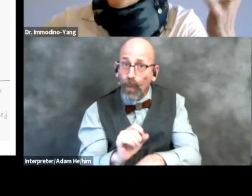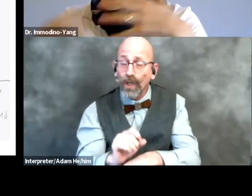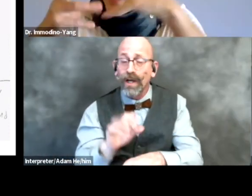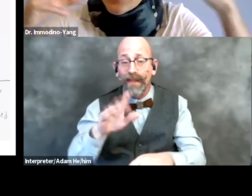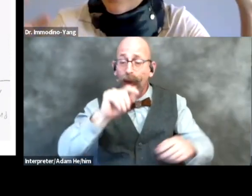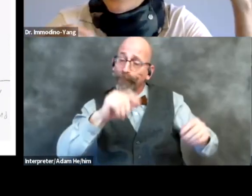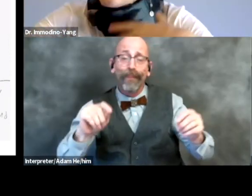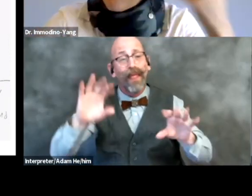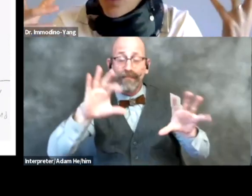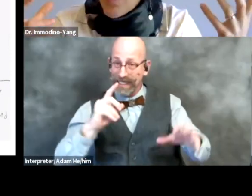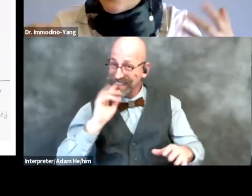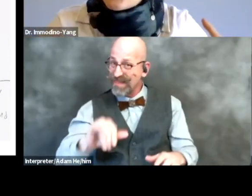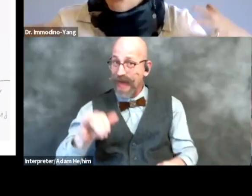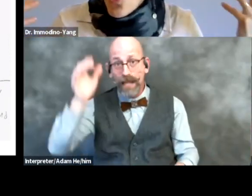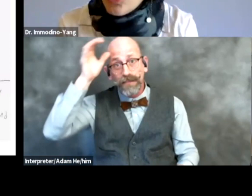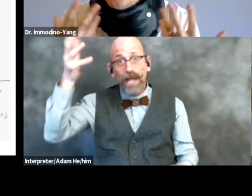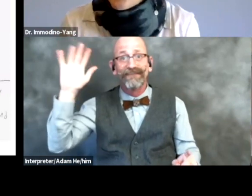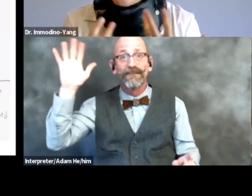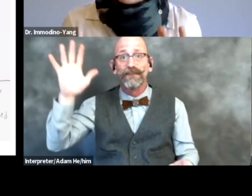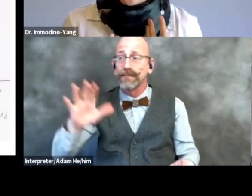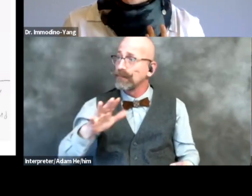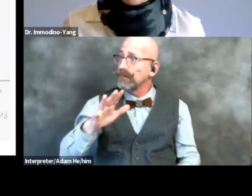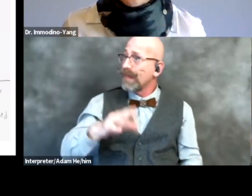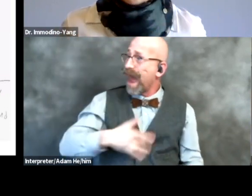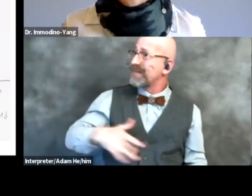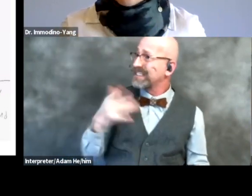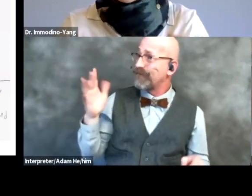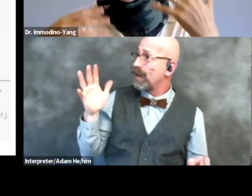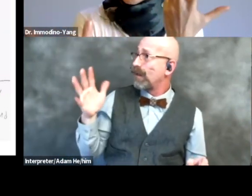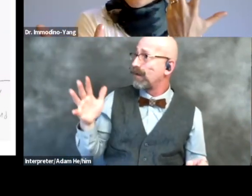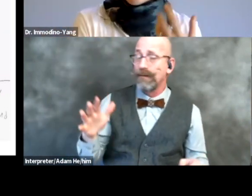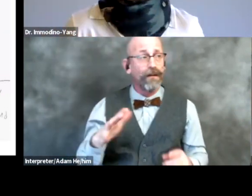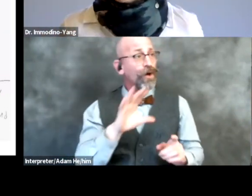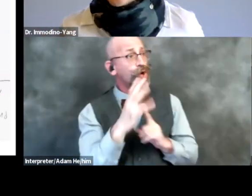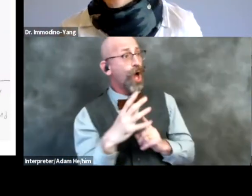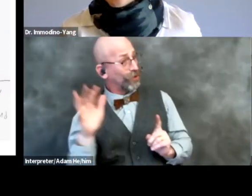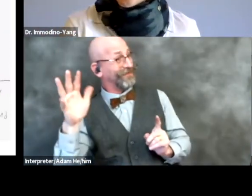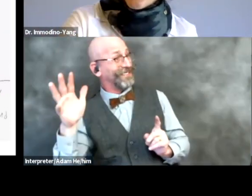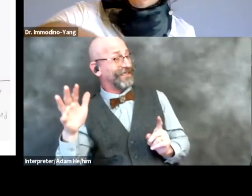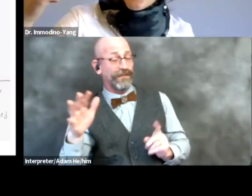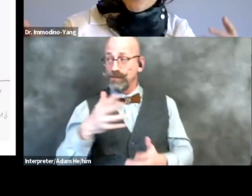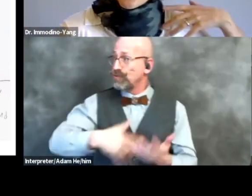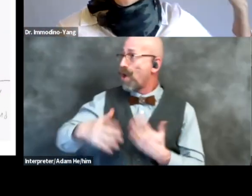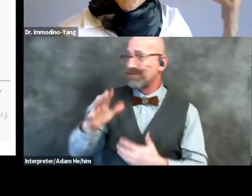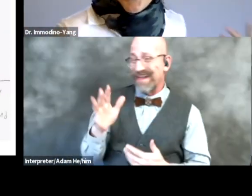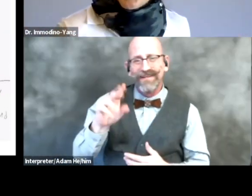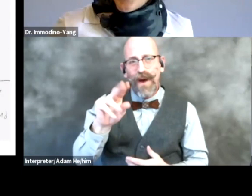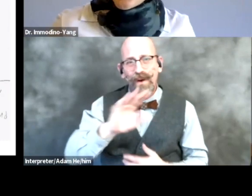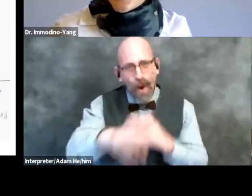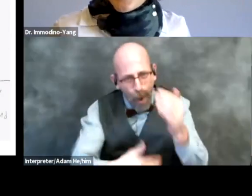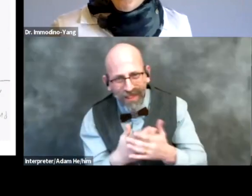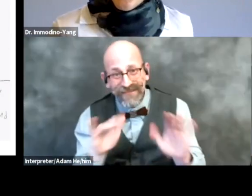social, in different ways. It's all of those things at once. So here's a picture of Nora there with her